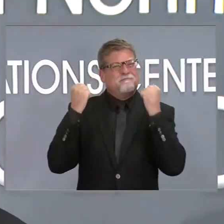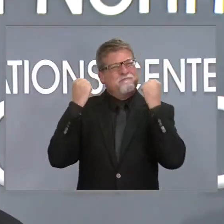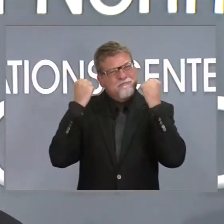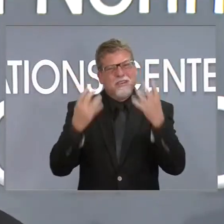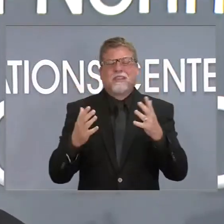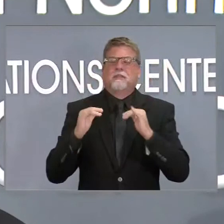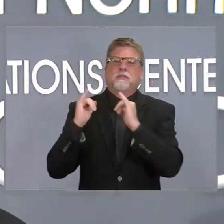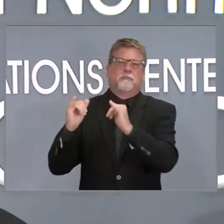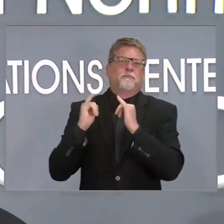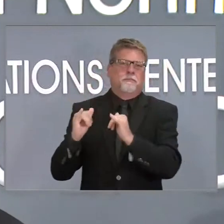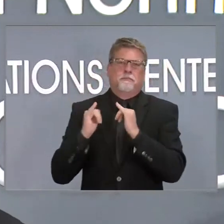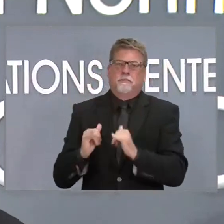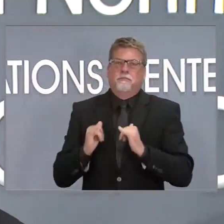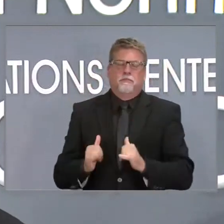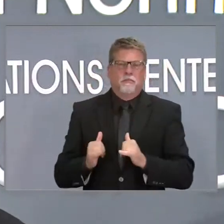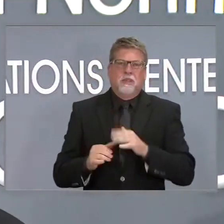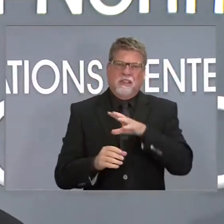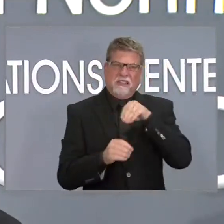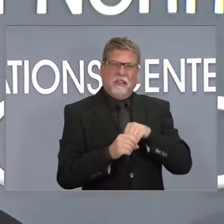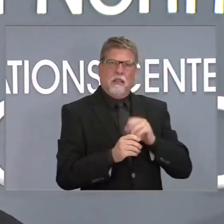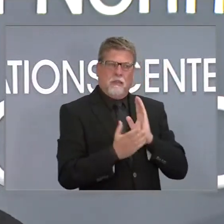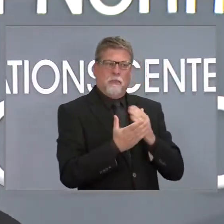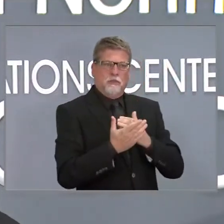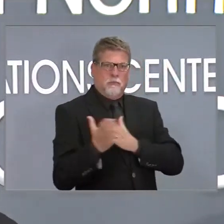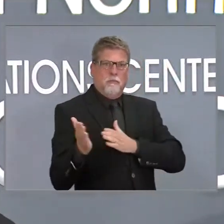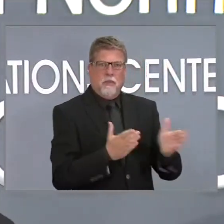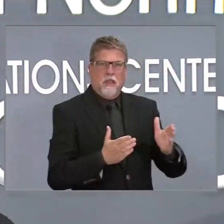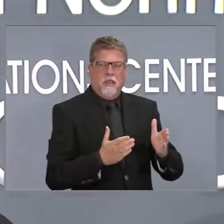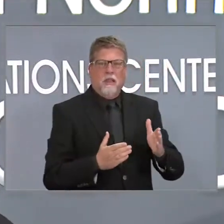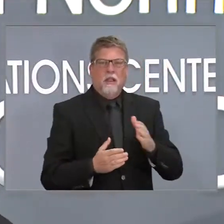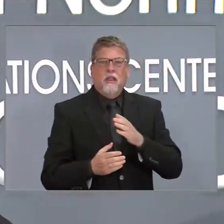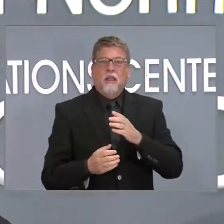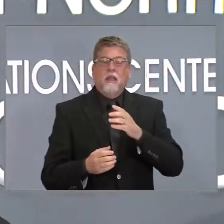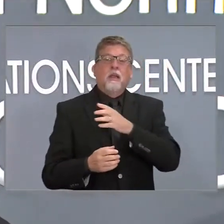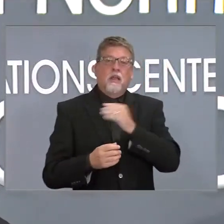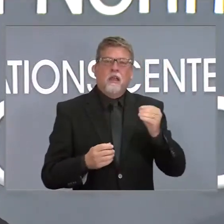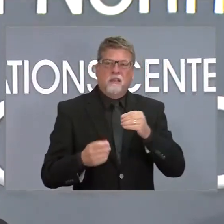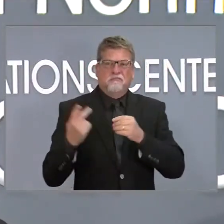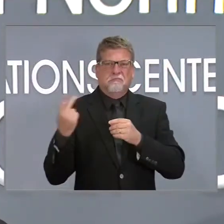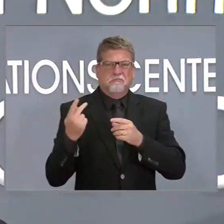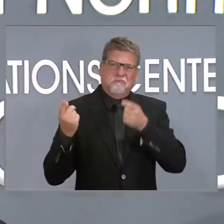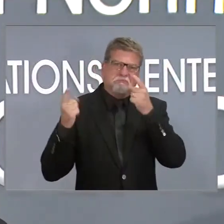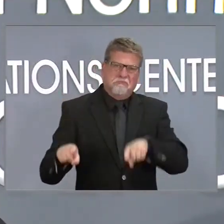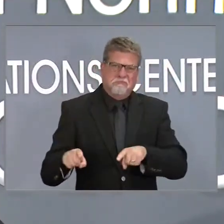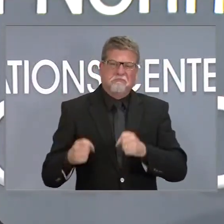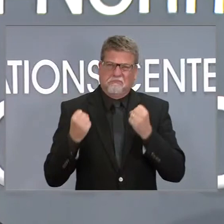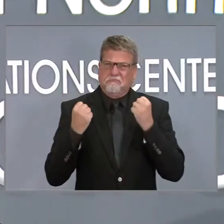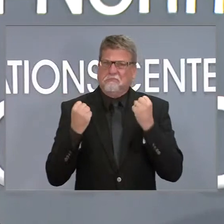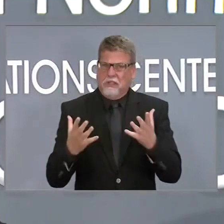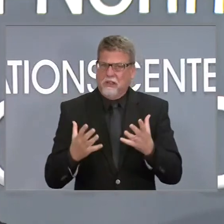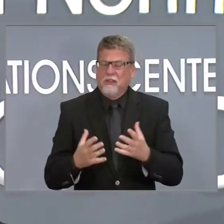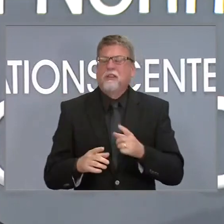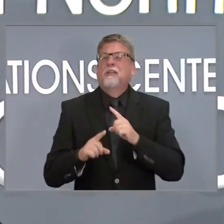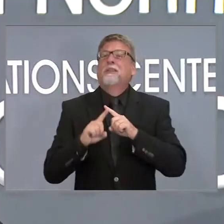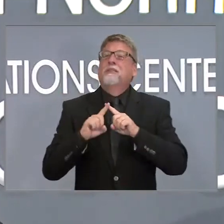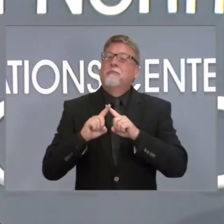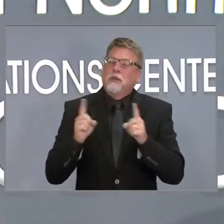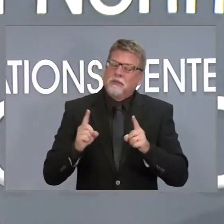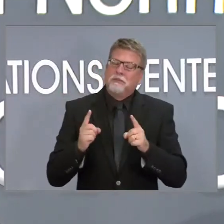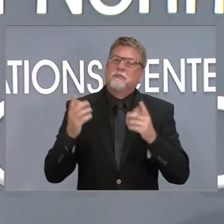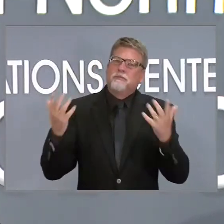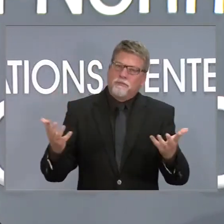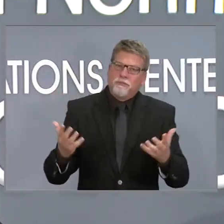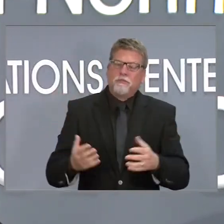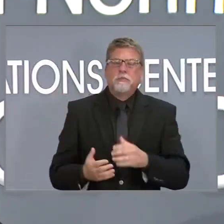good things that are in this budget that I think are important and that we all support. But there are